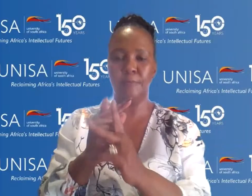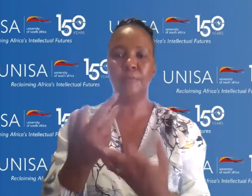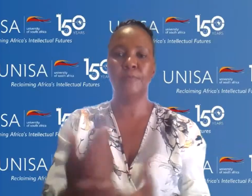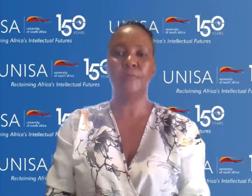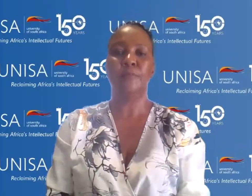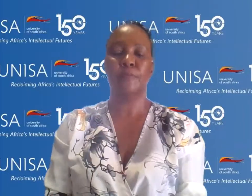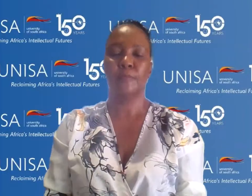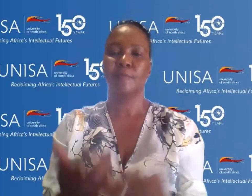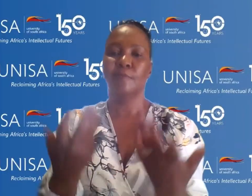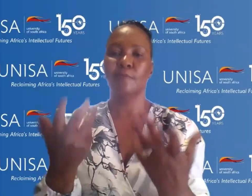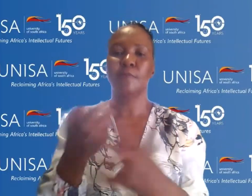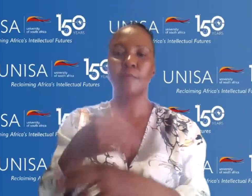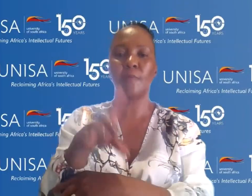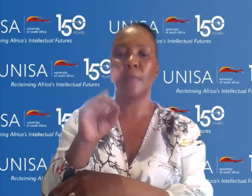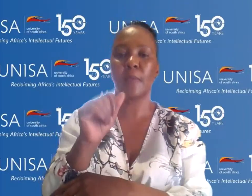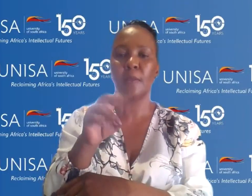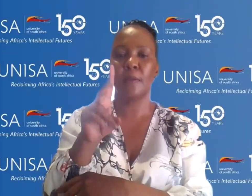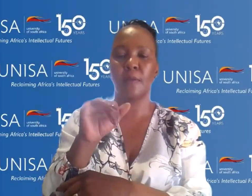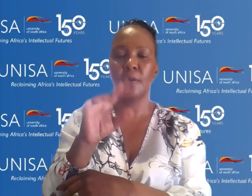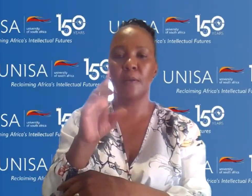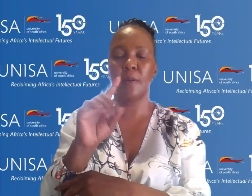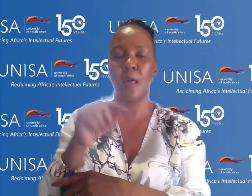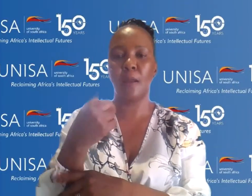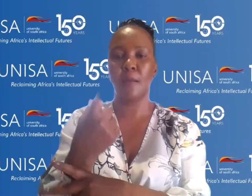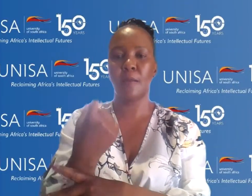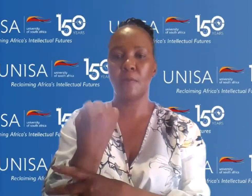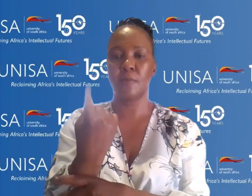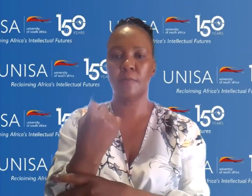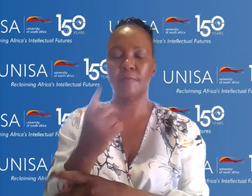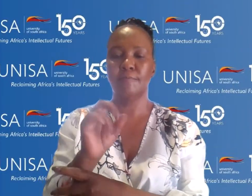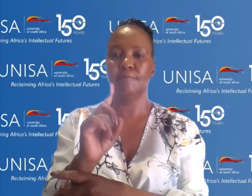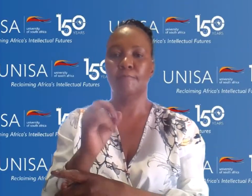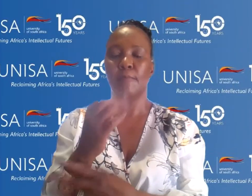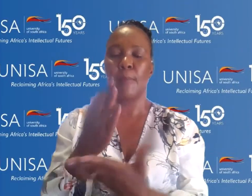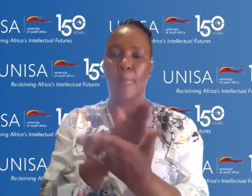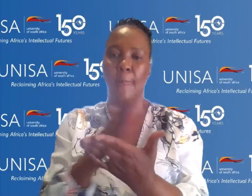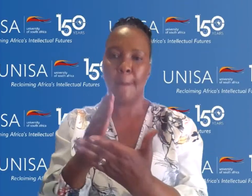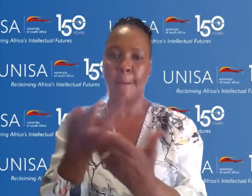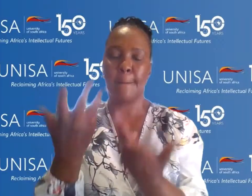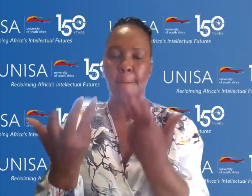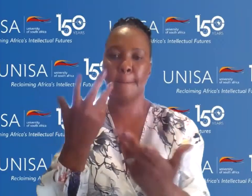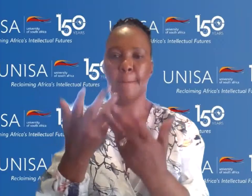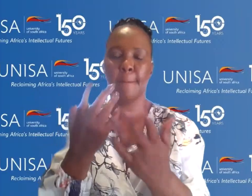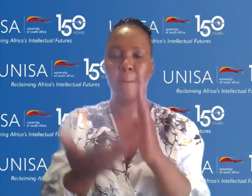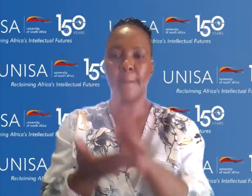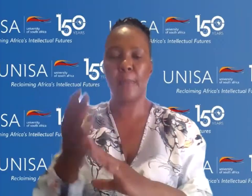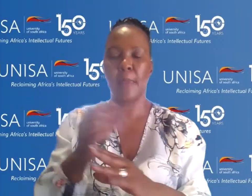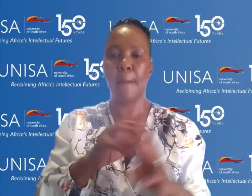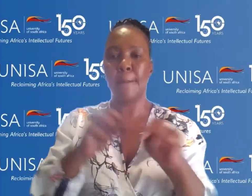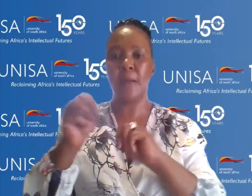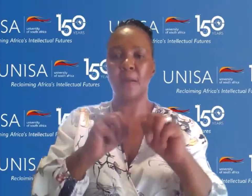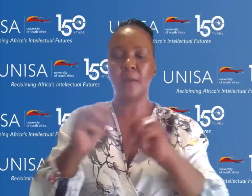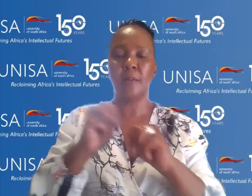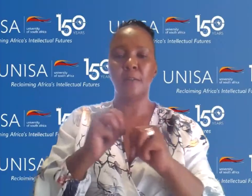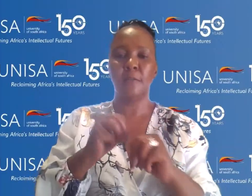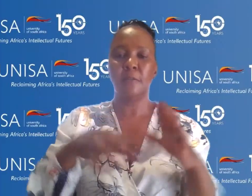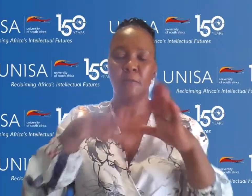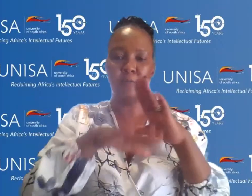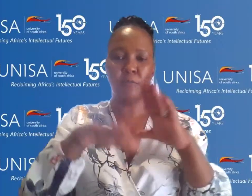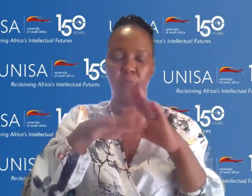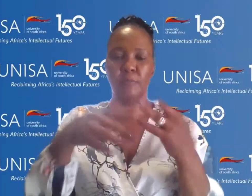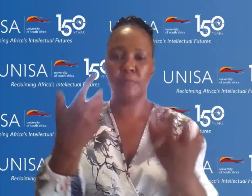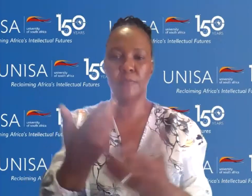David, we also just had another one. They missed the part where you go to manage storage. If you can just perhaps highlight that again as well,